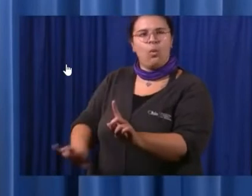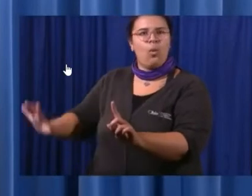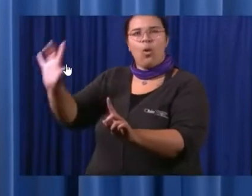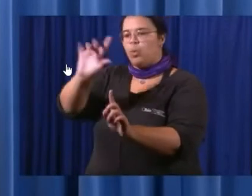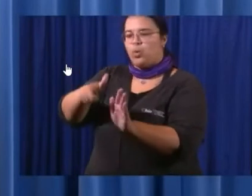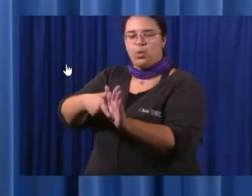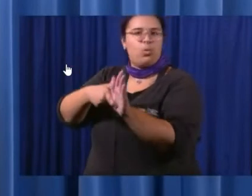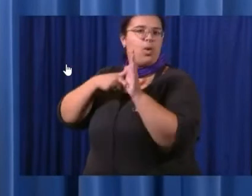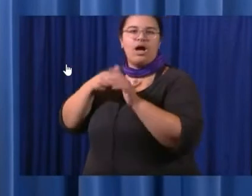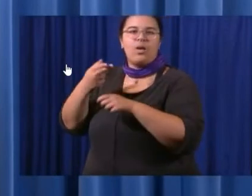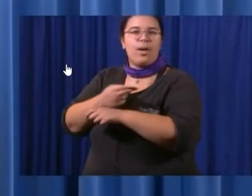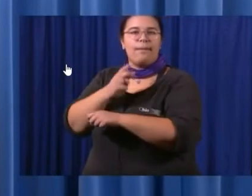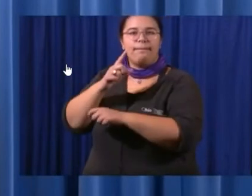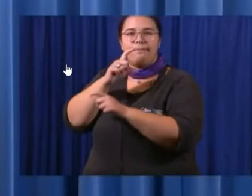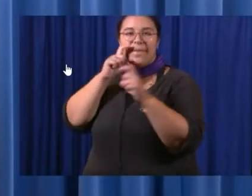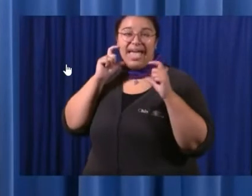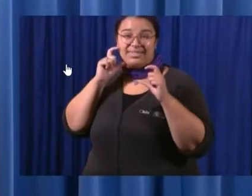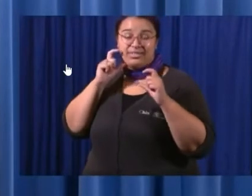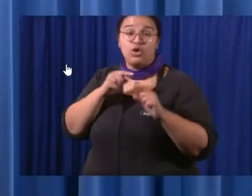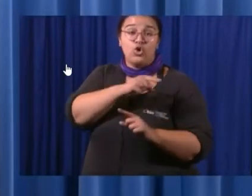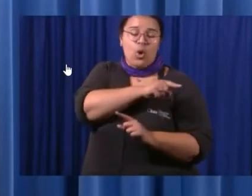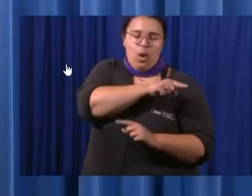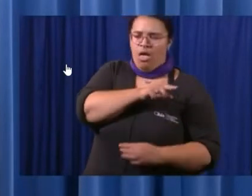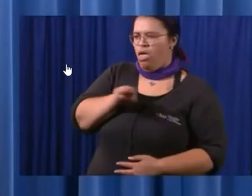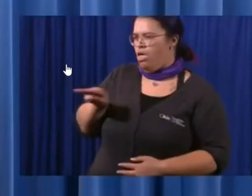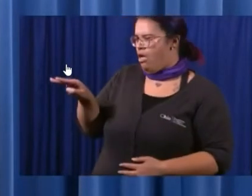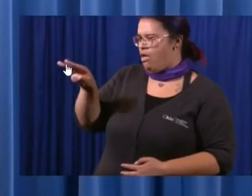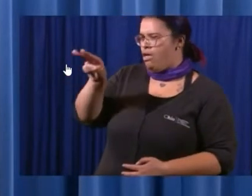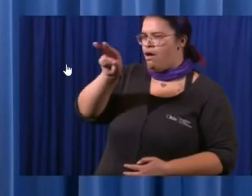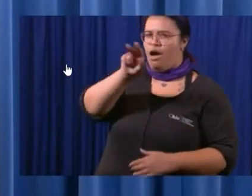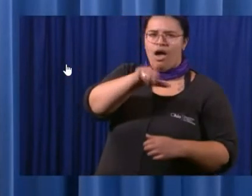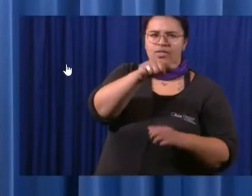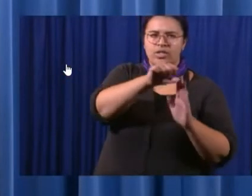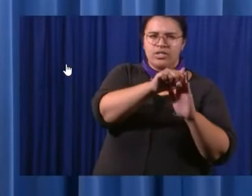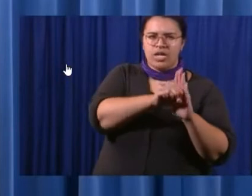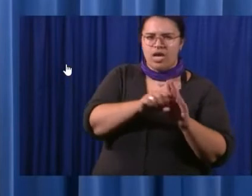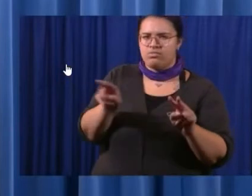see out of those states influence your decision on a potential statewide mandate going forward?